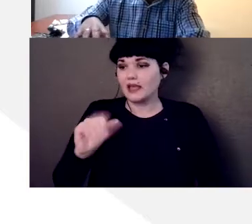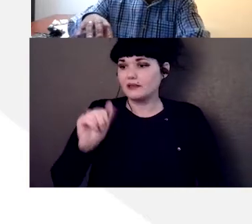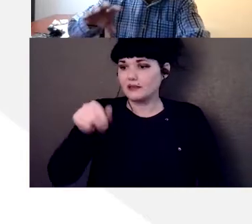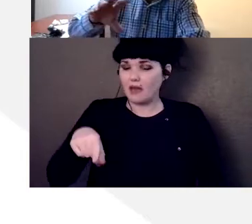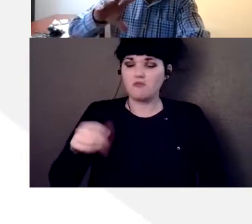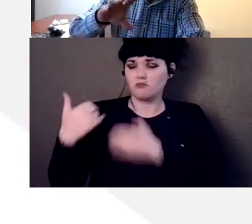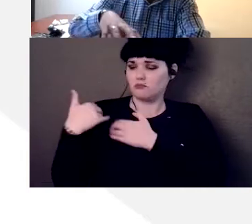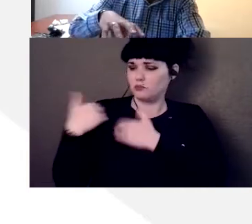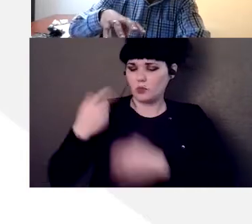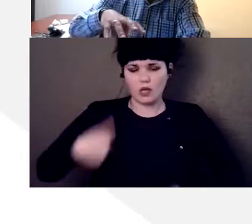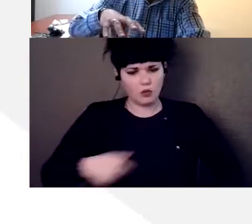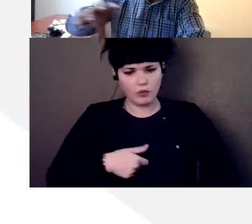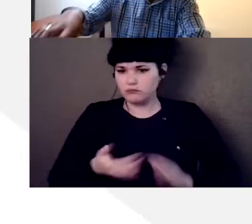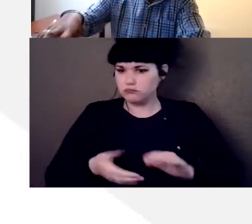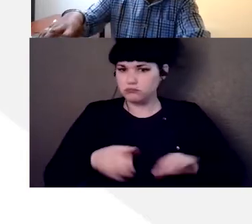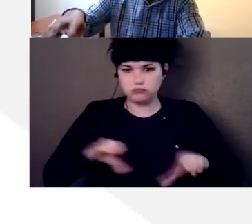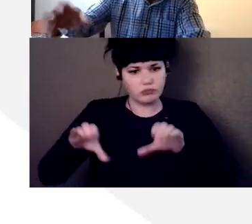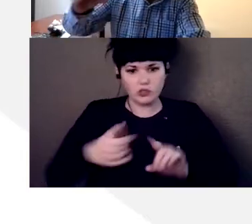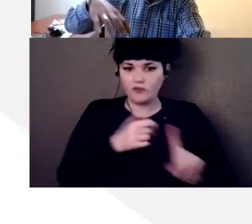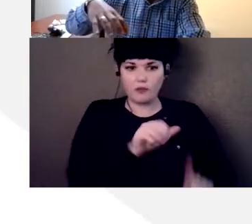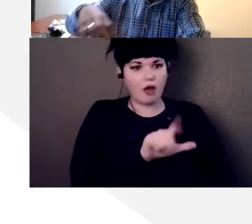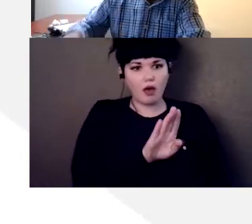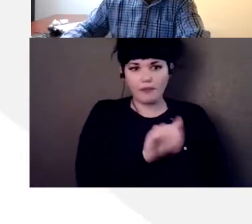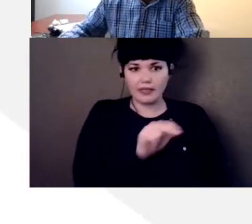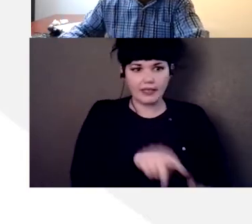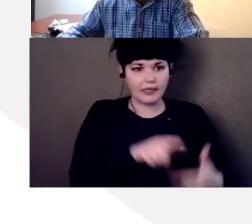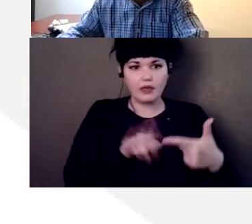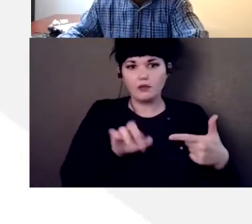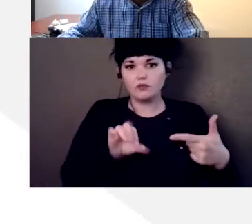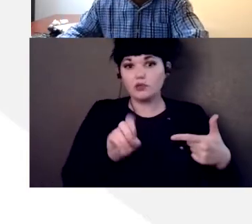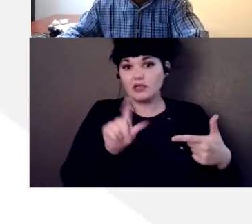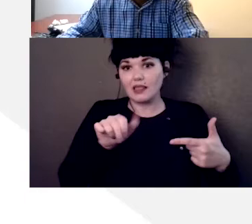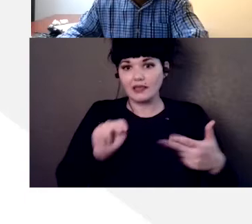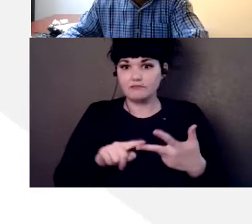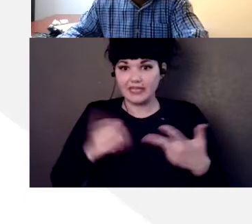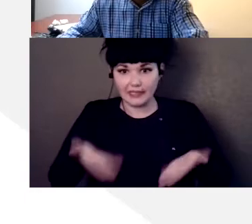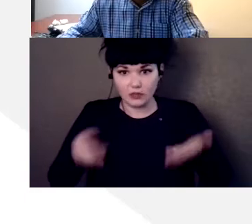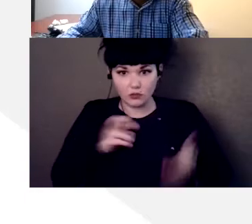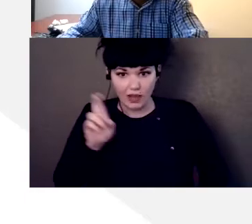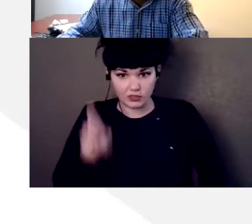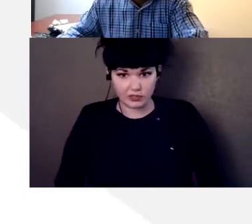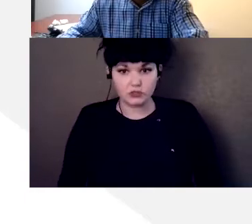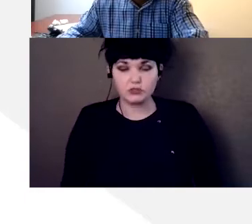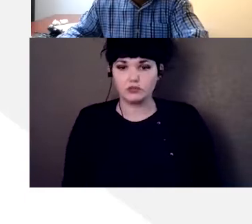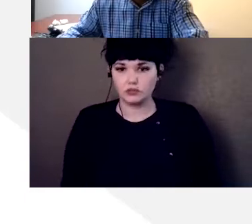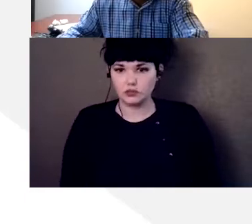like I said, from Albany, Brooklyn, and right here in Rochester, New York.